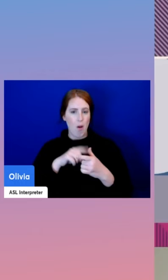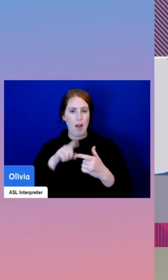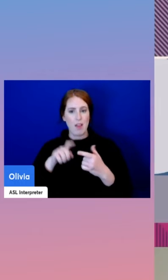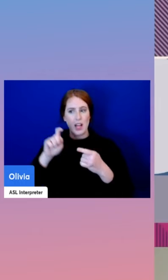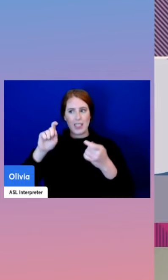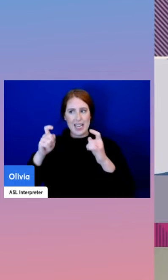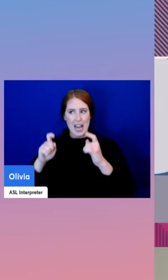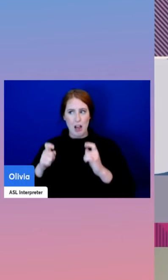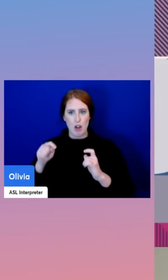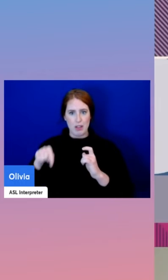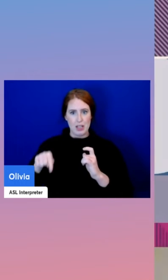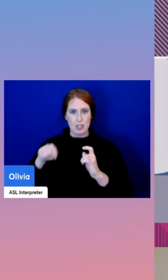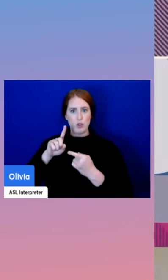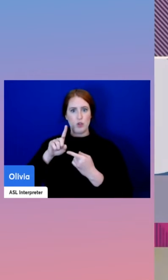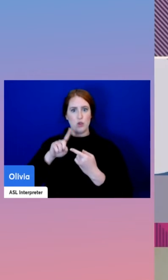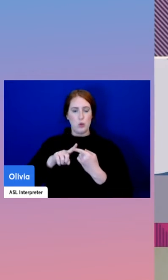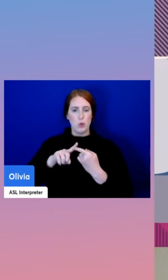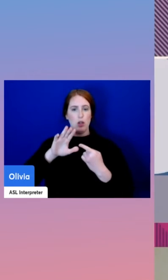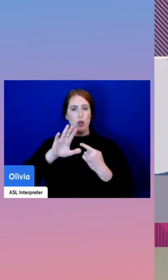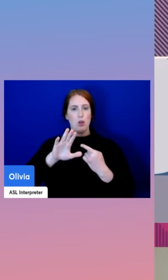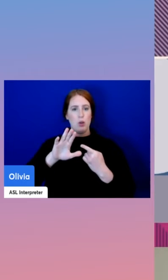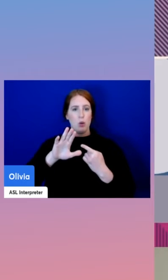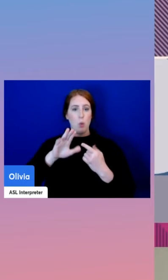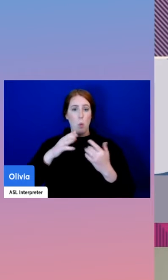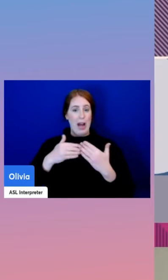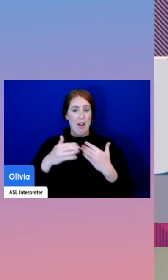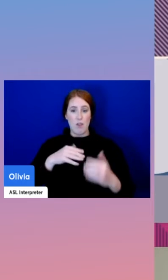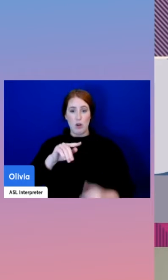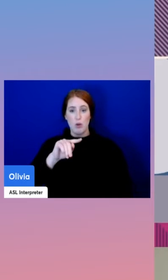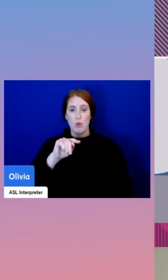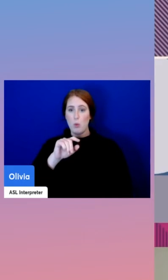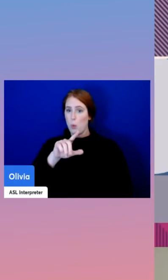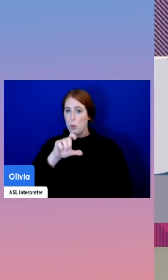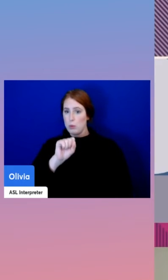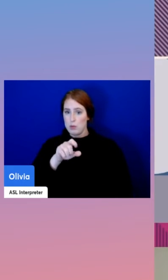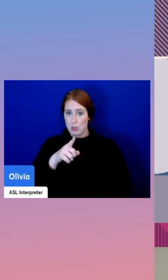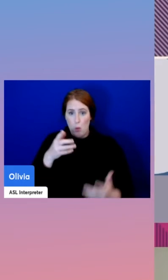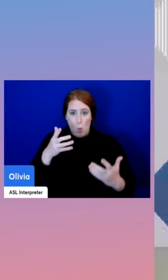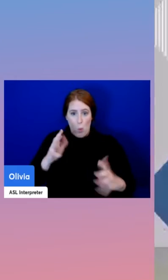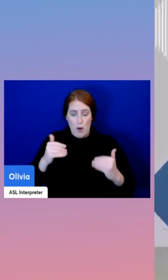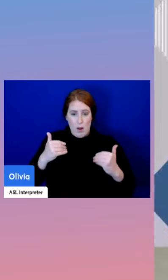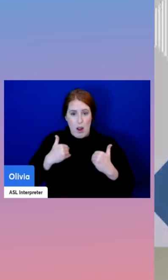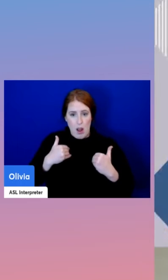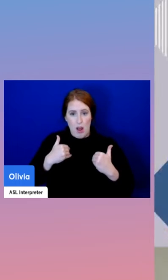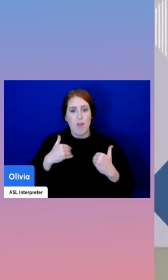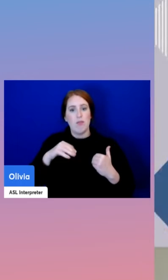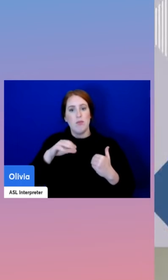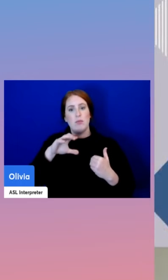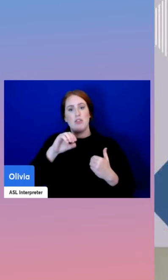accordingly with the tools that you already have, which are Consul and Terraform.